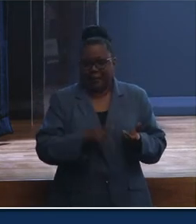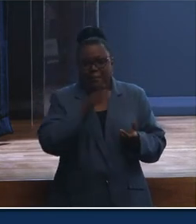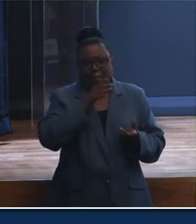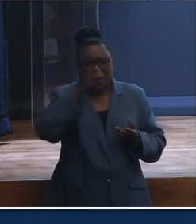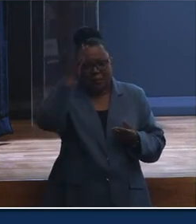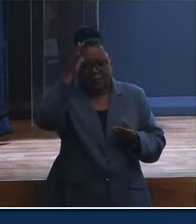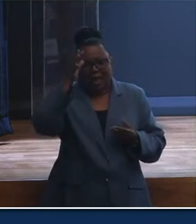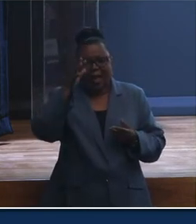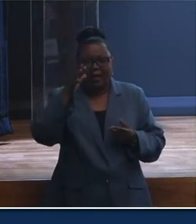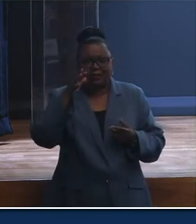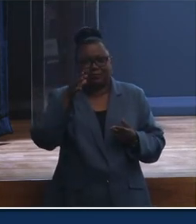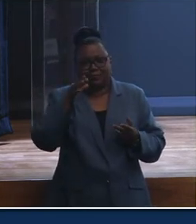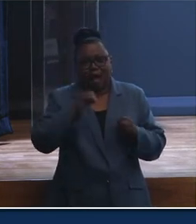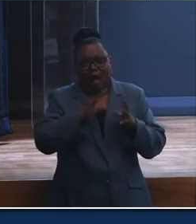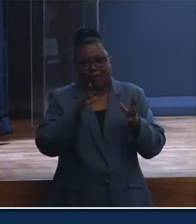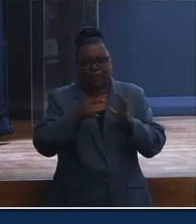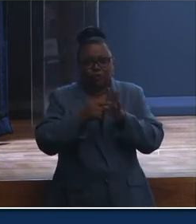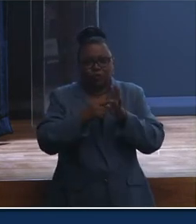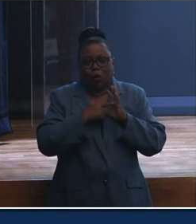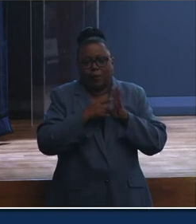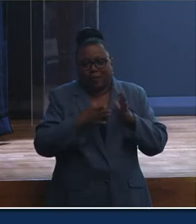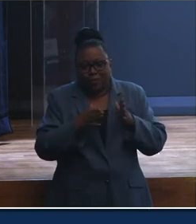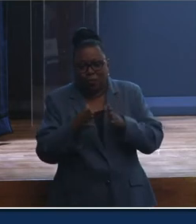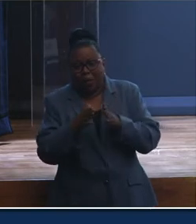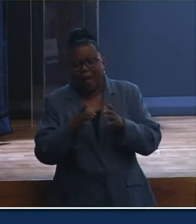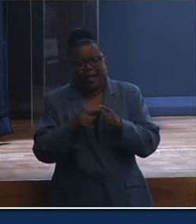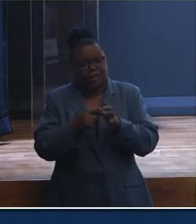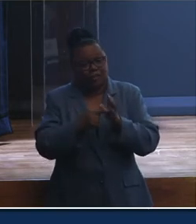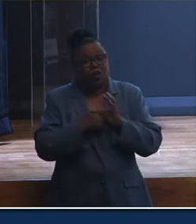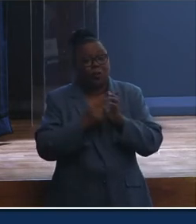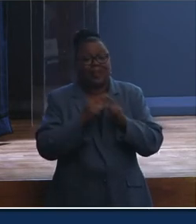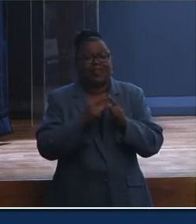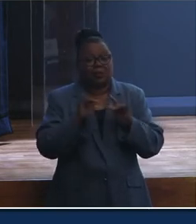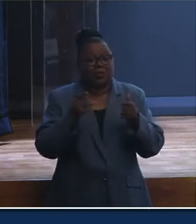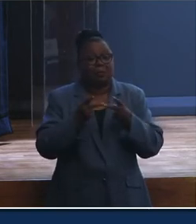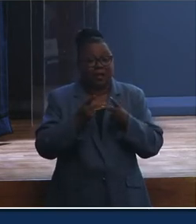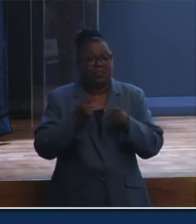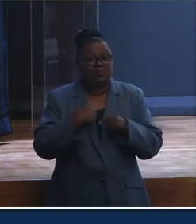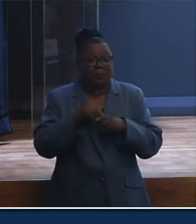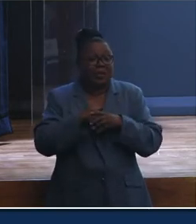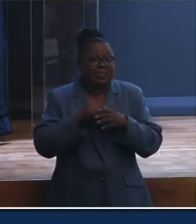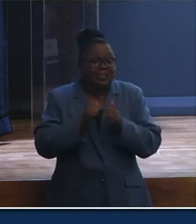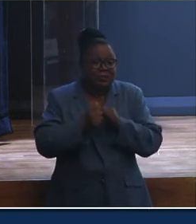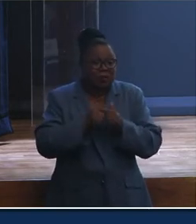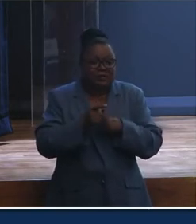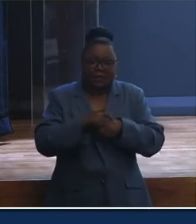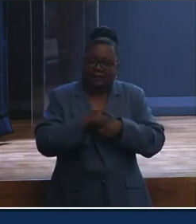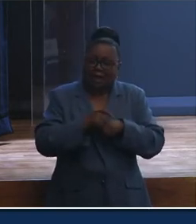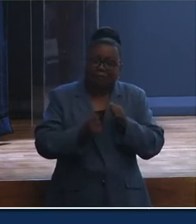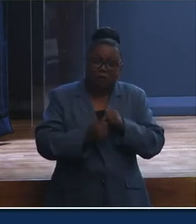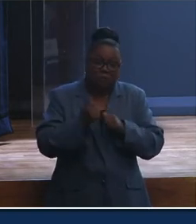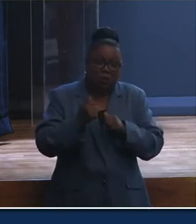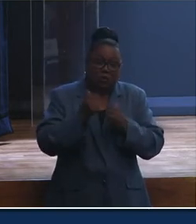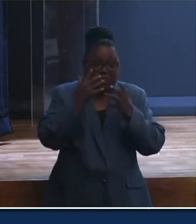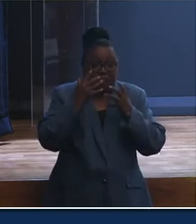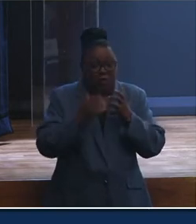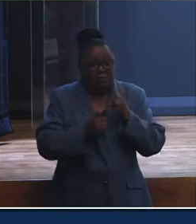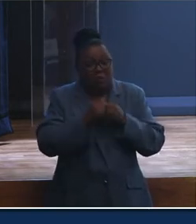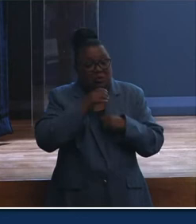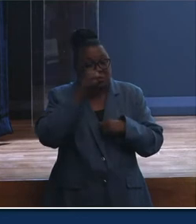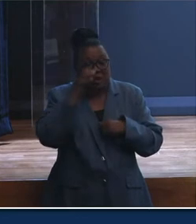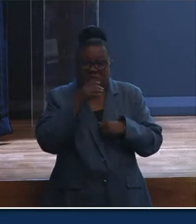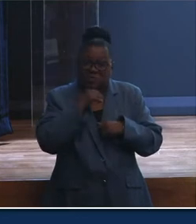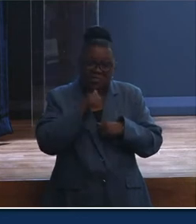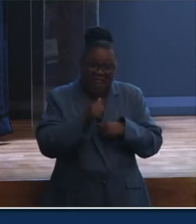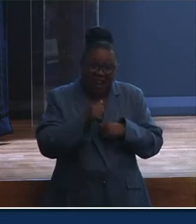and dad were giving, you know, obviously showing me the way and showing me that there was a place for me in sports at a time when unfortunately, most parents mm-hmm. were